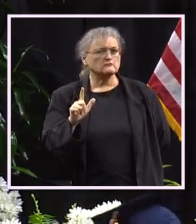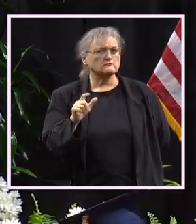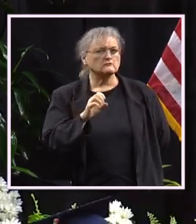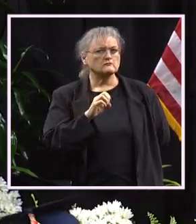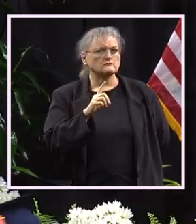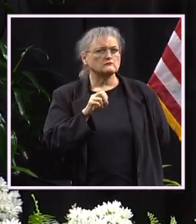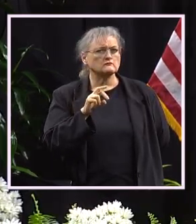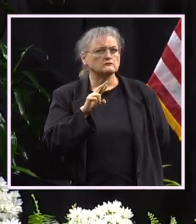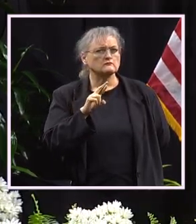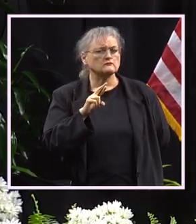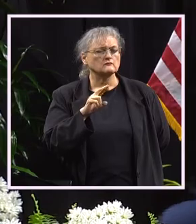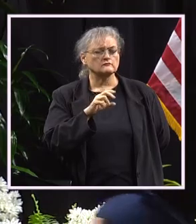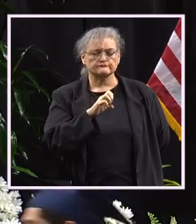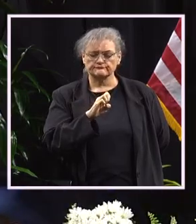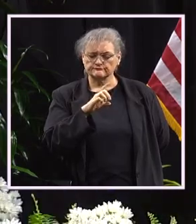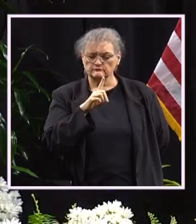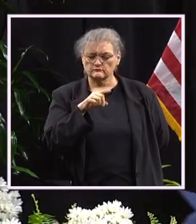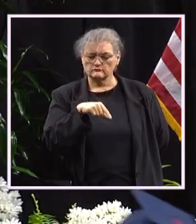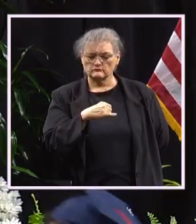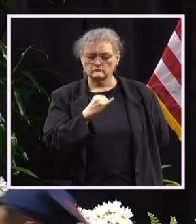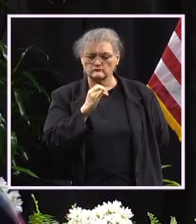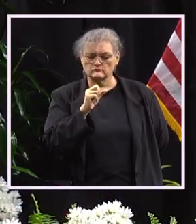Eduardo Ordóñez Jr.,